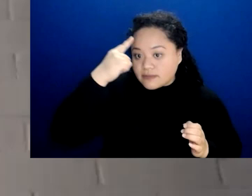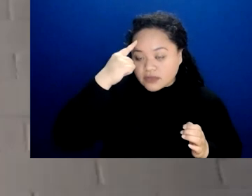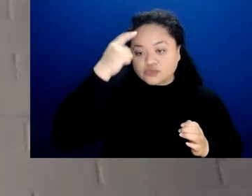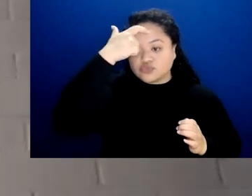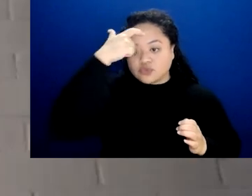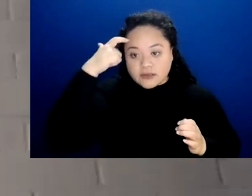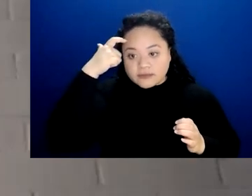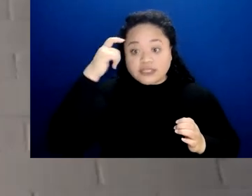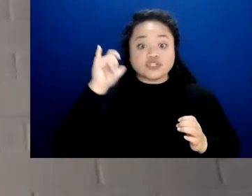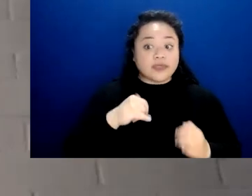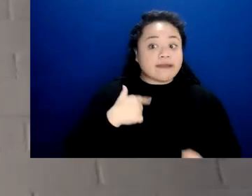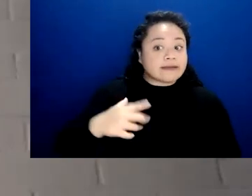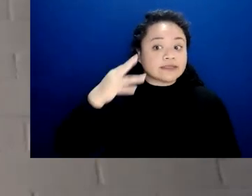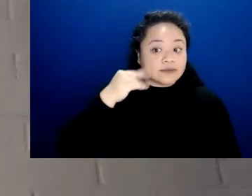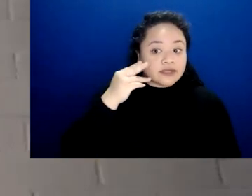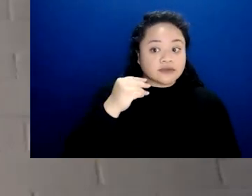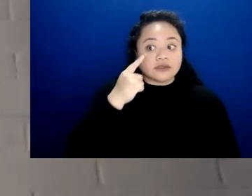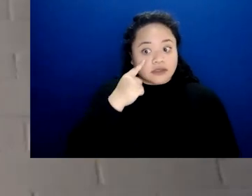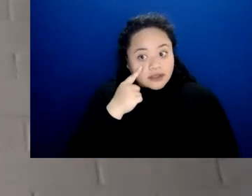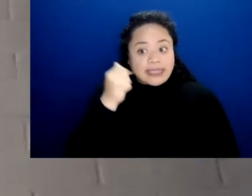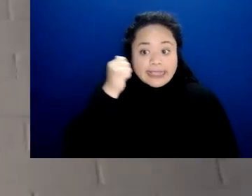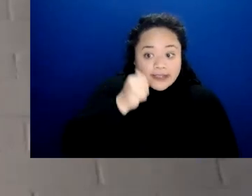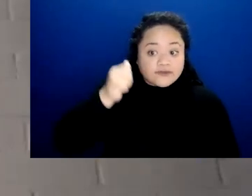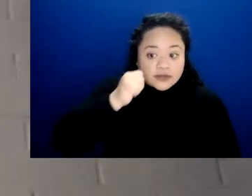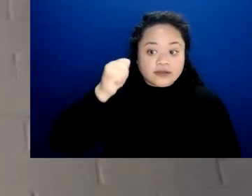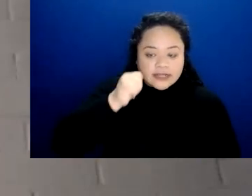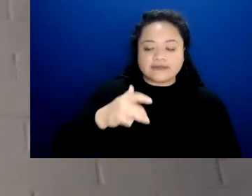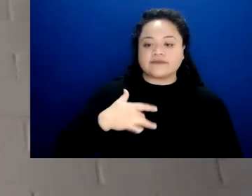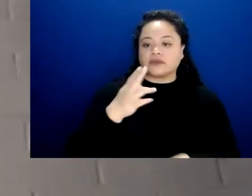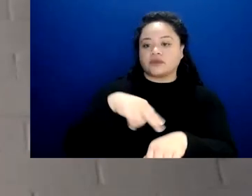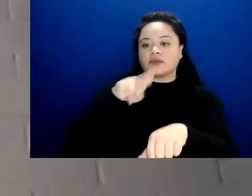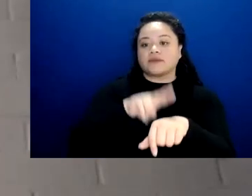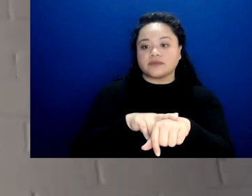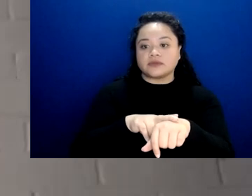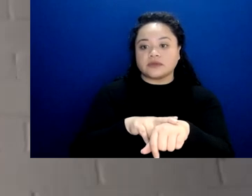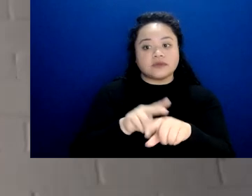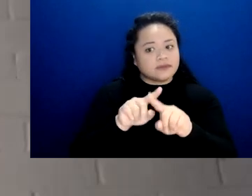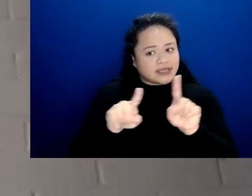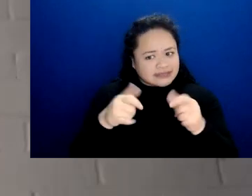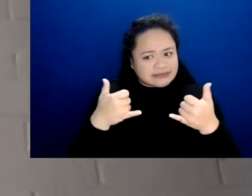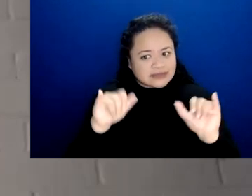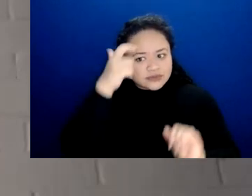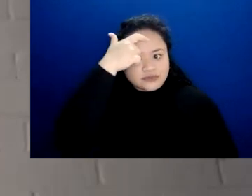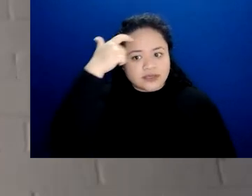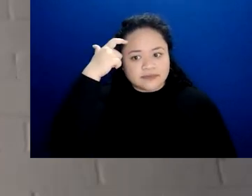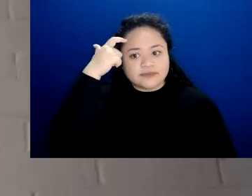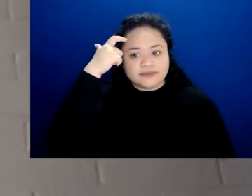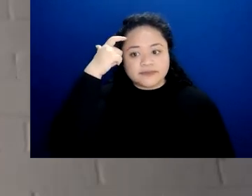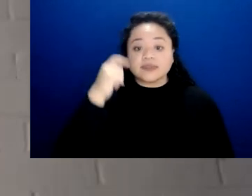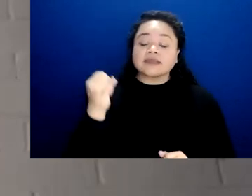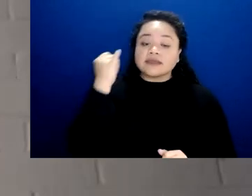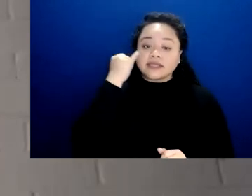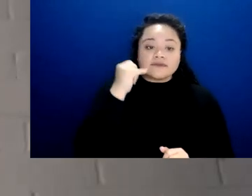face, which is just a norm for them. But nonetheless, it's as equally or as more traumatic. And so if we're not raising